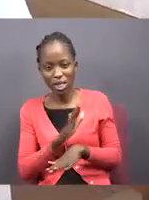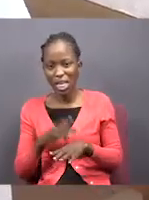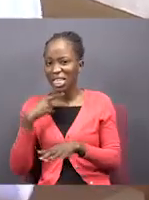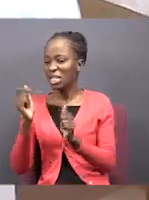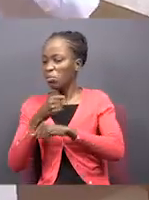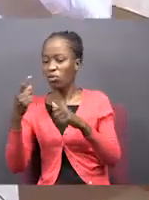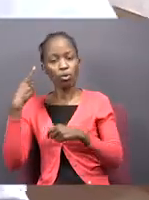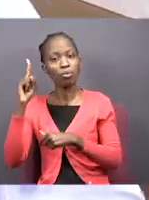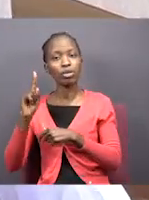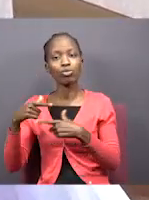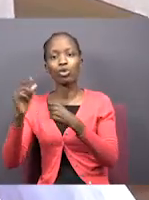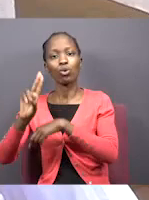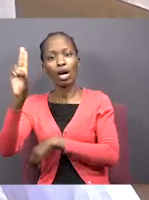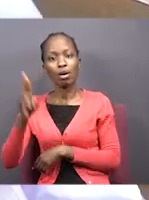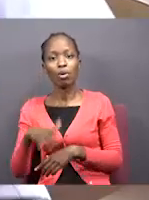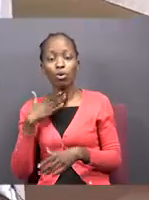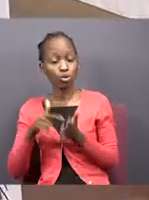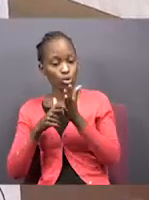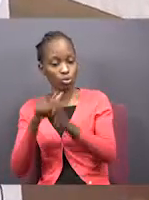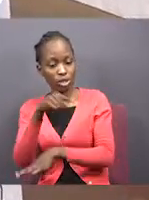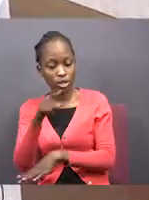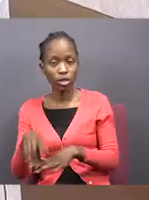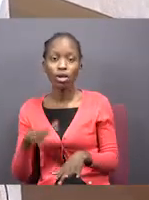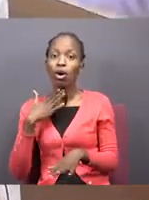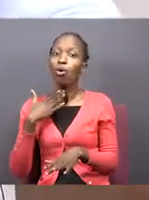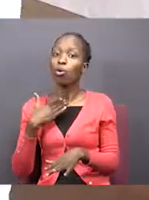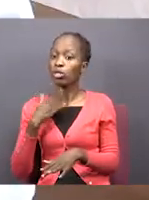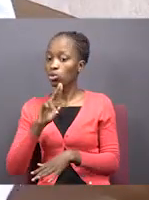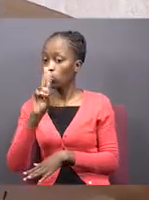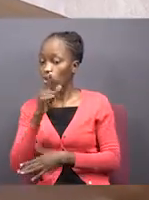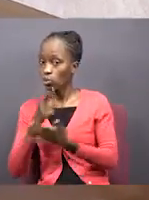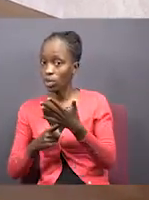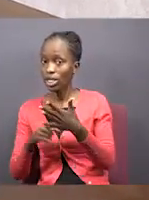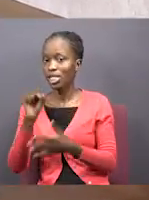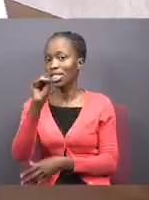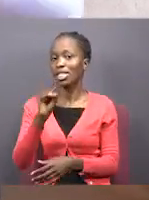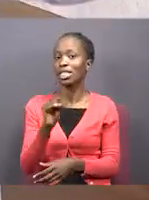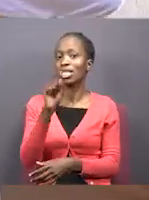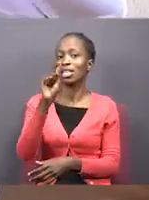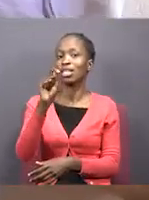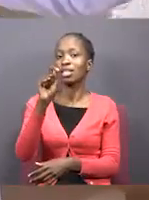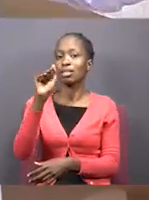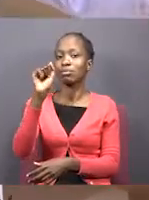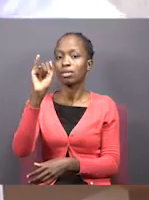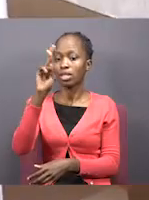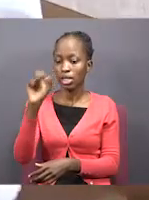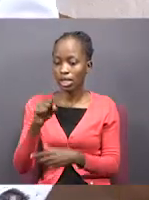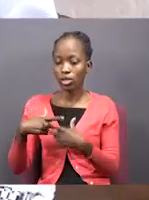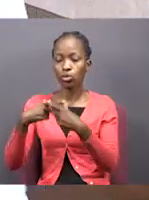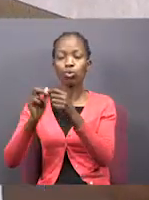to the top. That word again, level, all right? Top